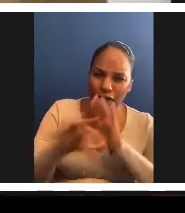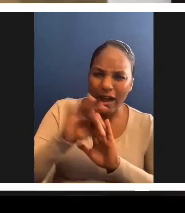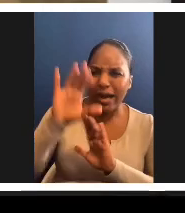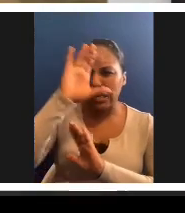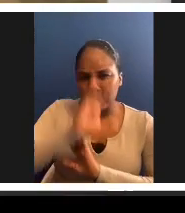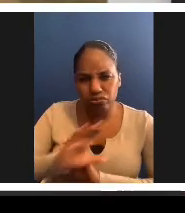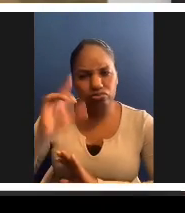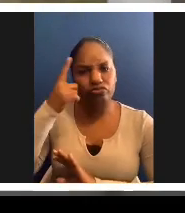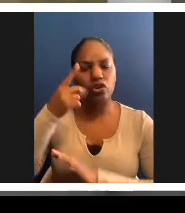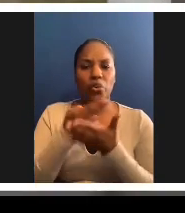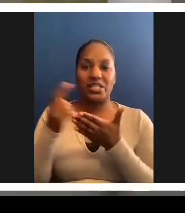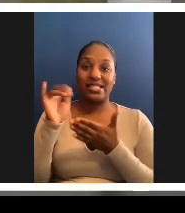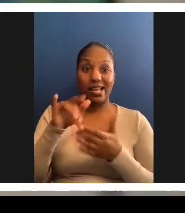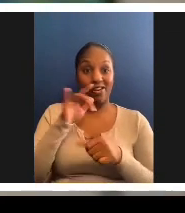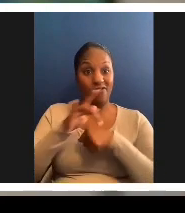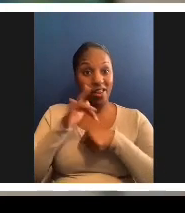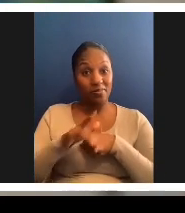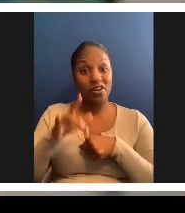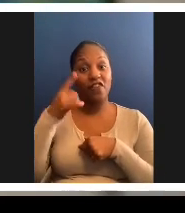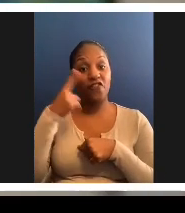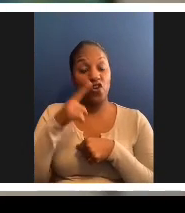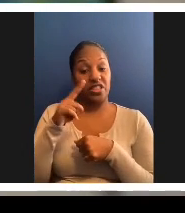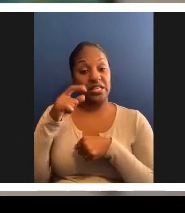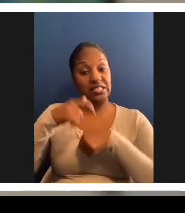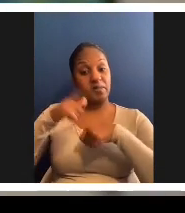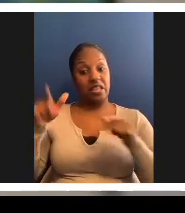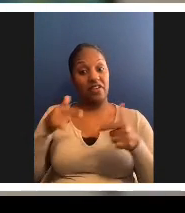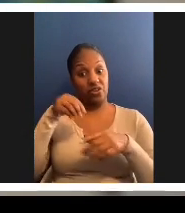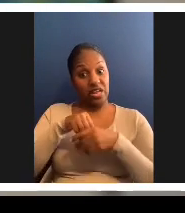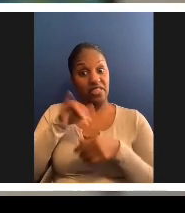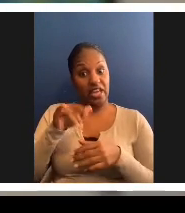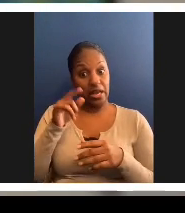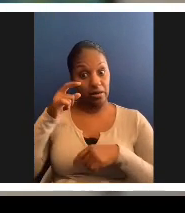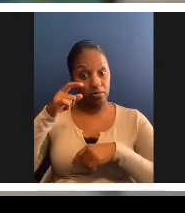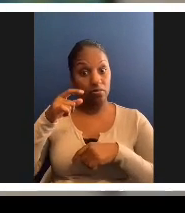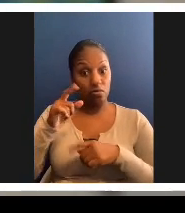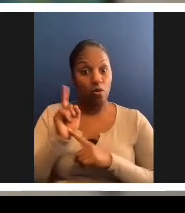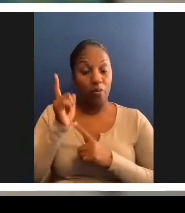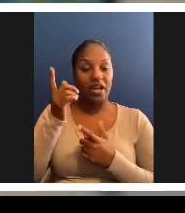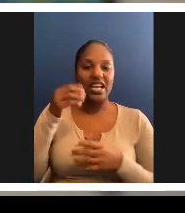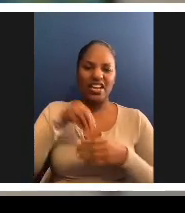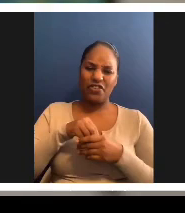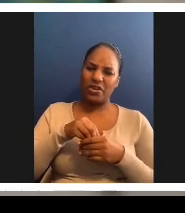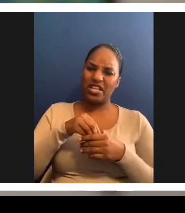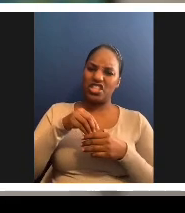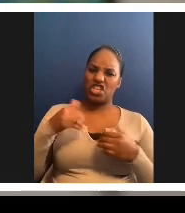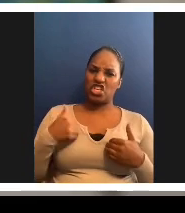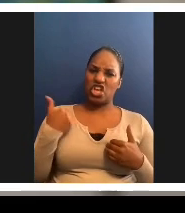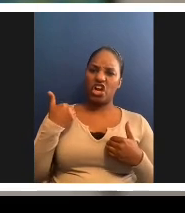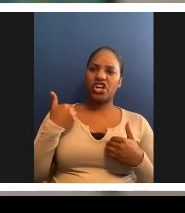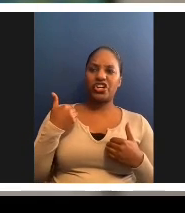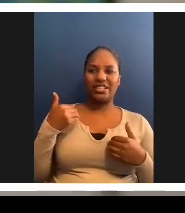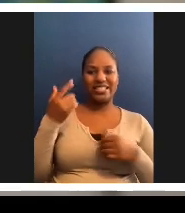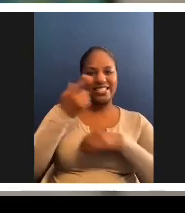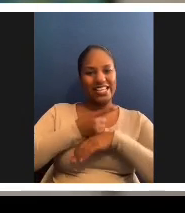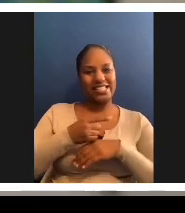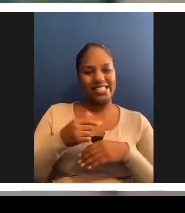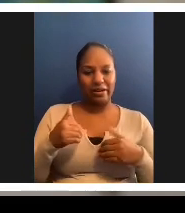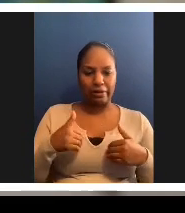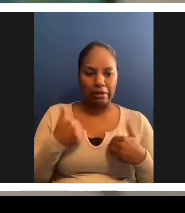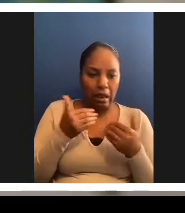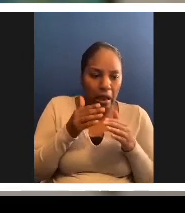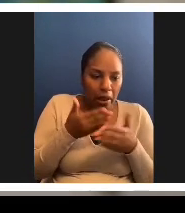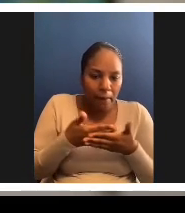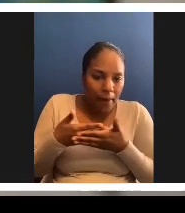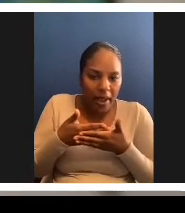available for the season of life that you're in at that moment. If you are in those younger days of infants and toddlers, that doesn't mean you have to learn